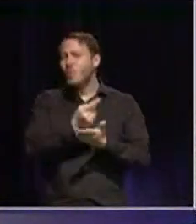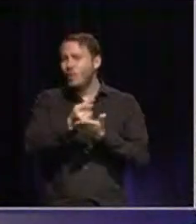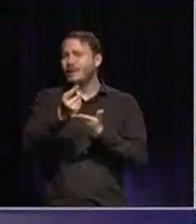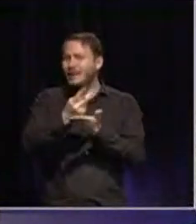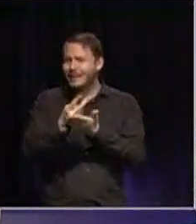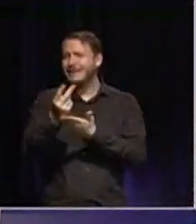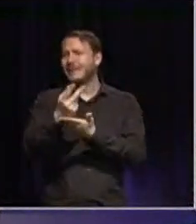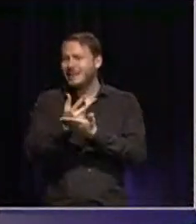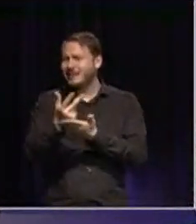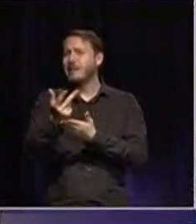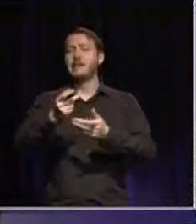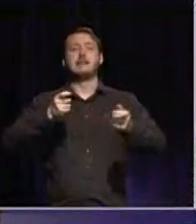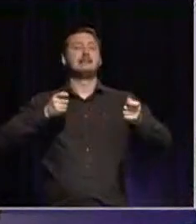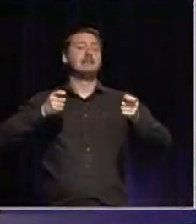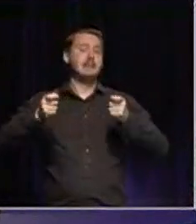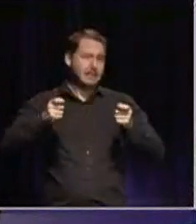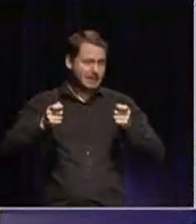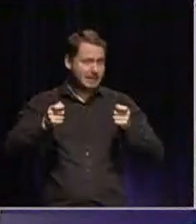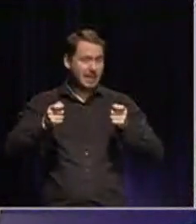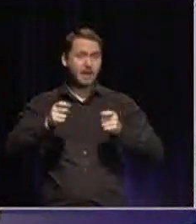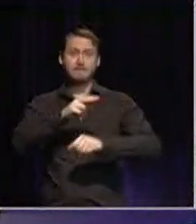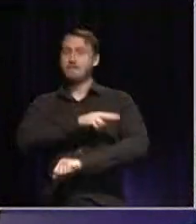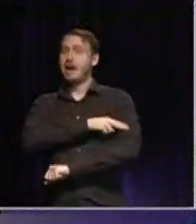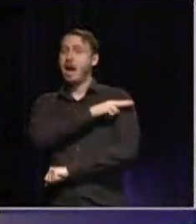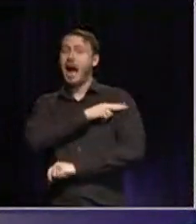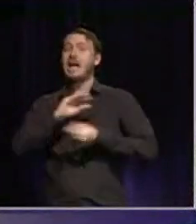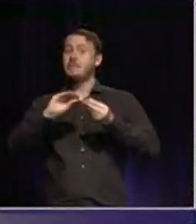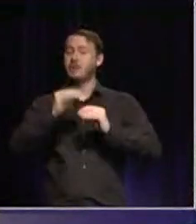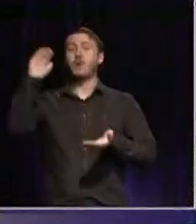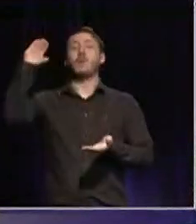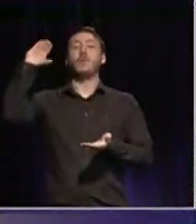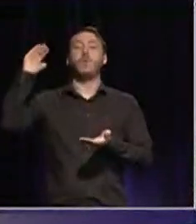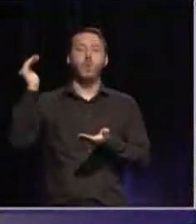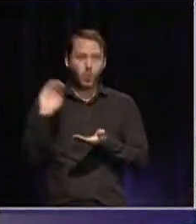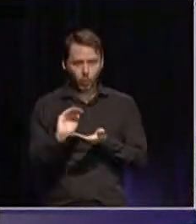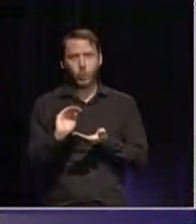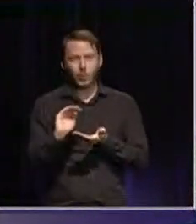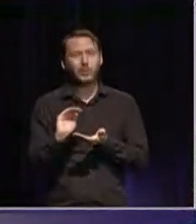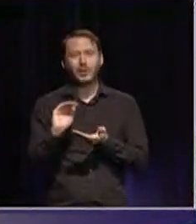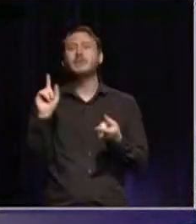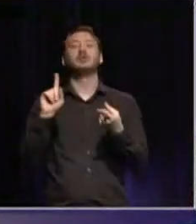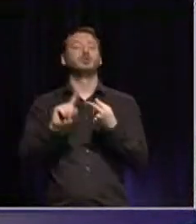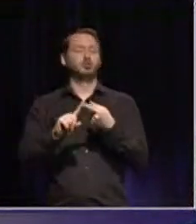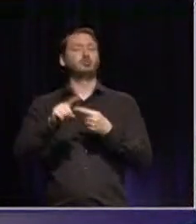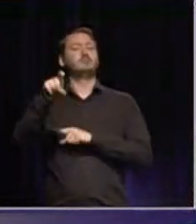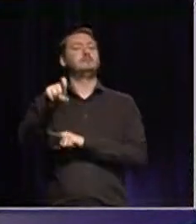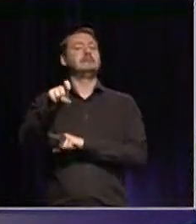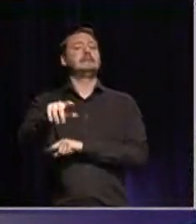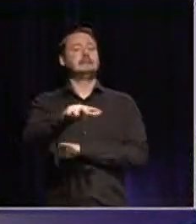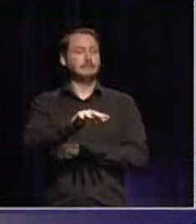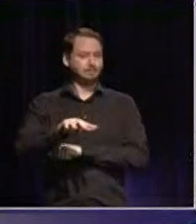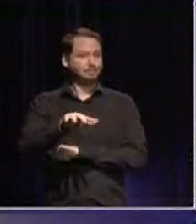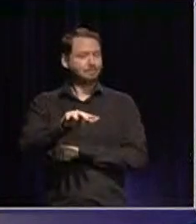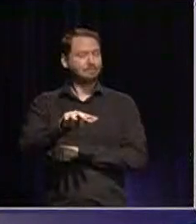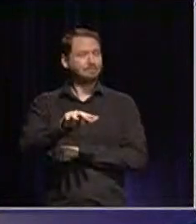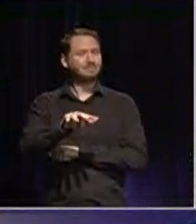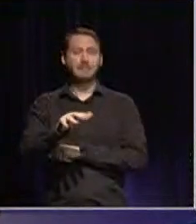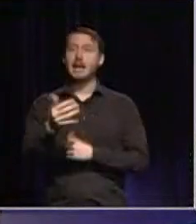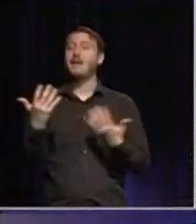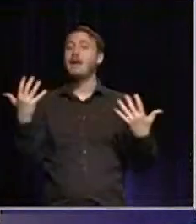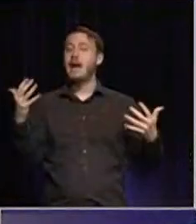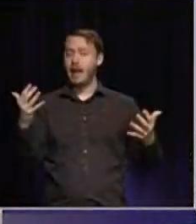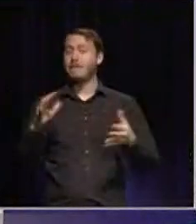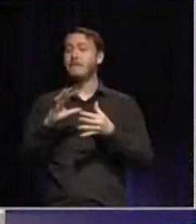this thing under control and before our hospital numbers really get down to where they need to be. As I